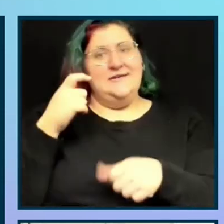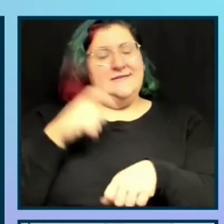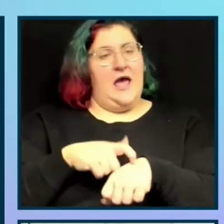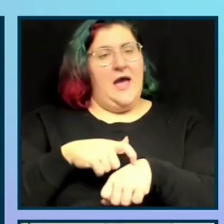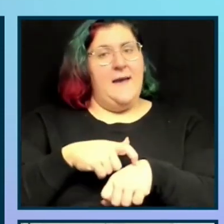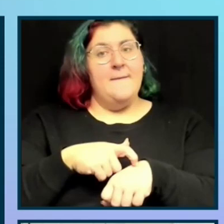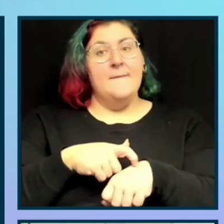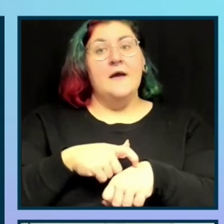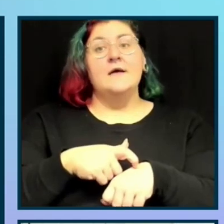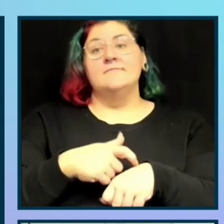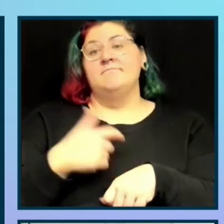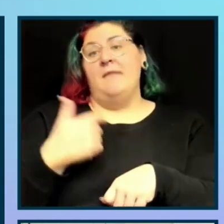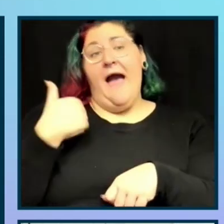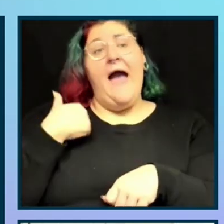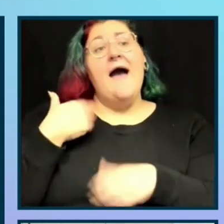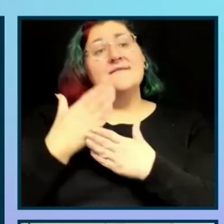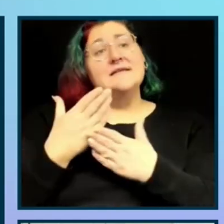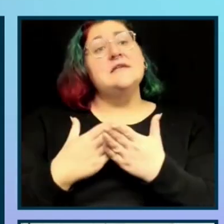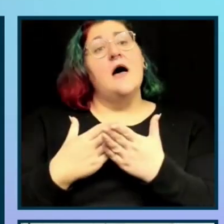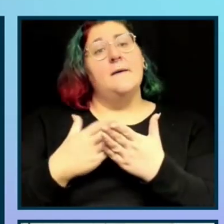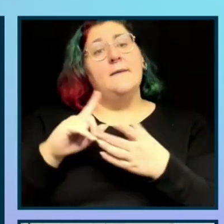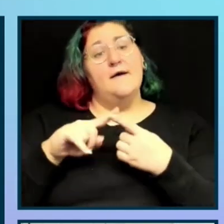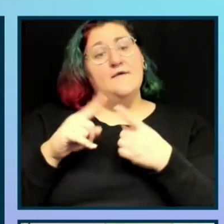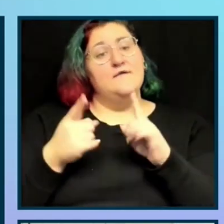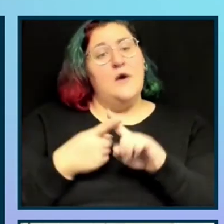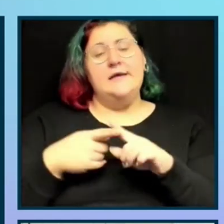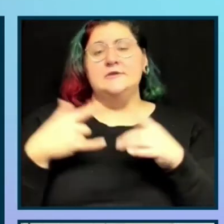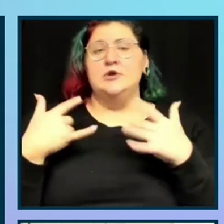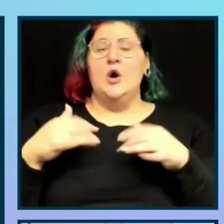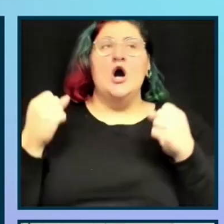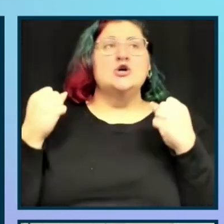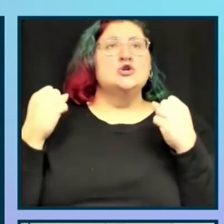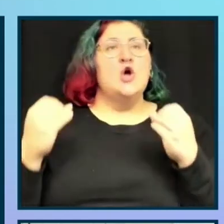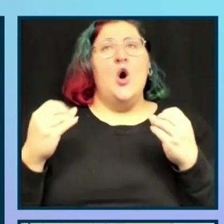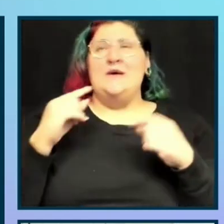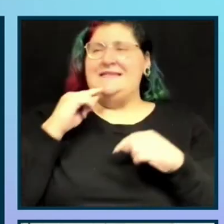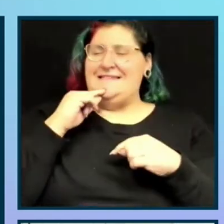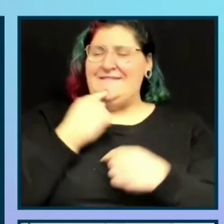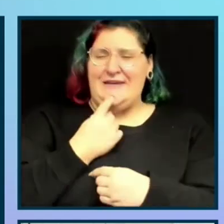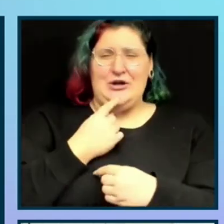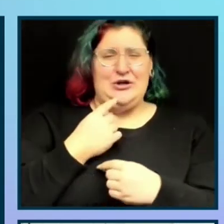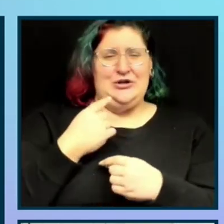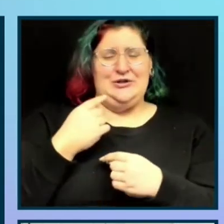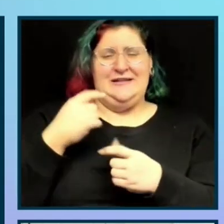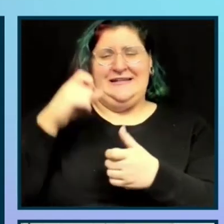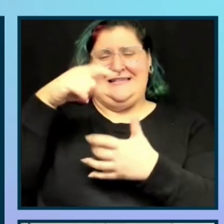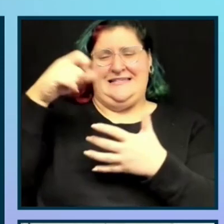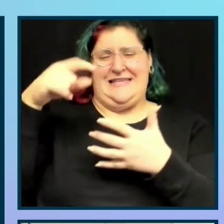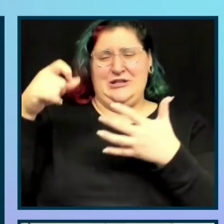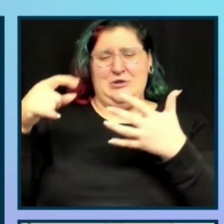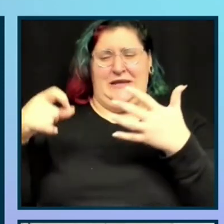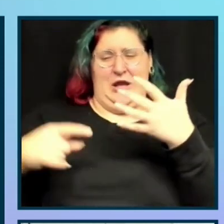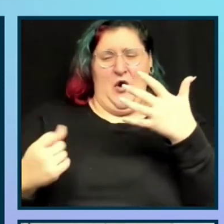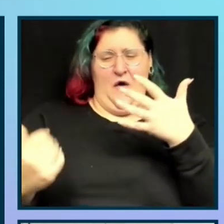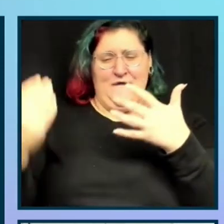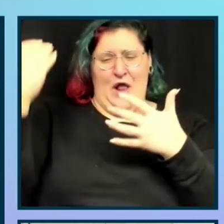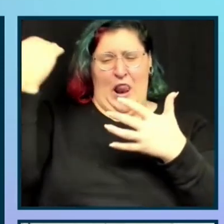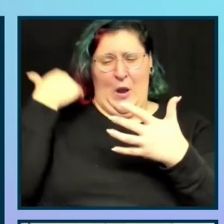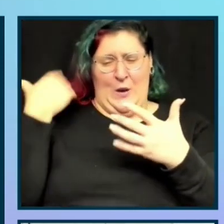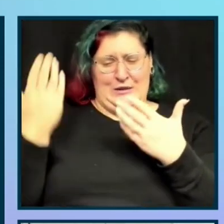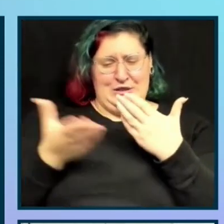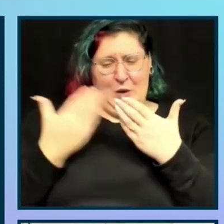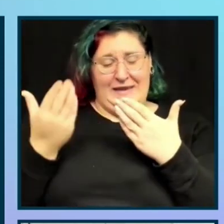so profound in their sensory defensiveness that they literally cannot go to a conference, even with